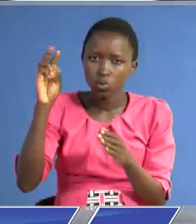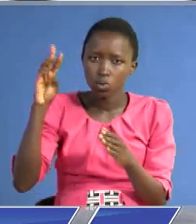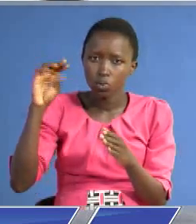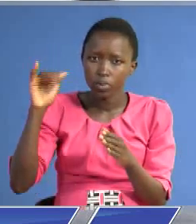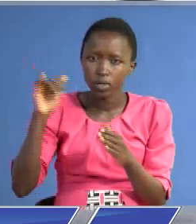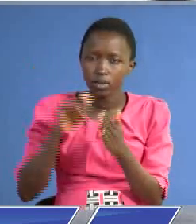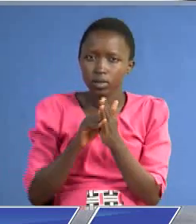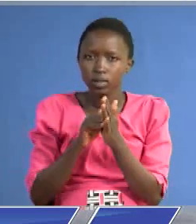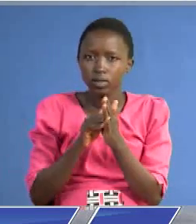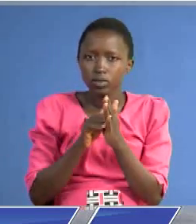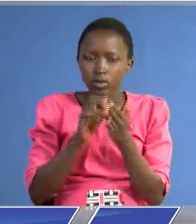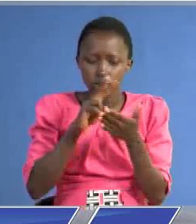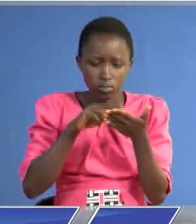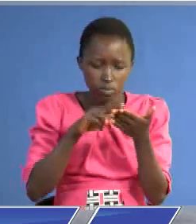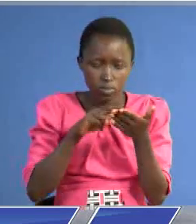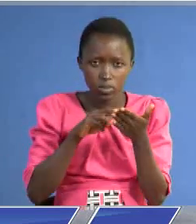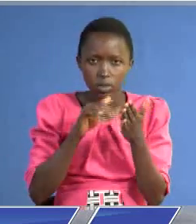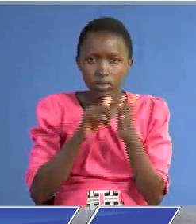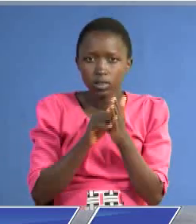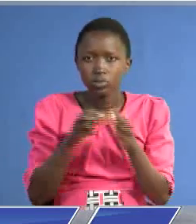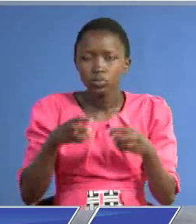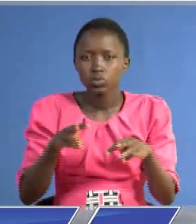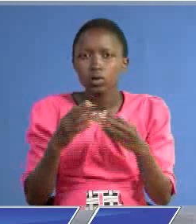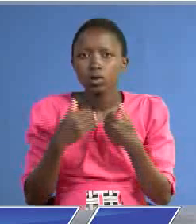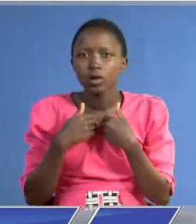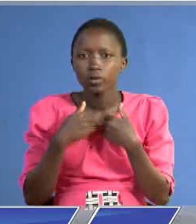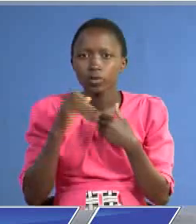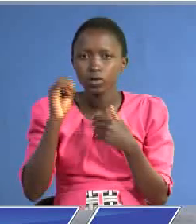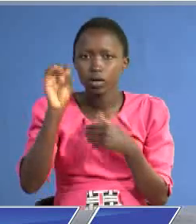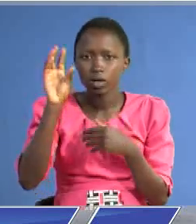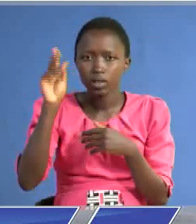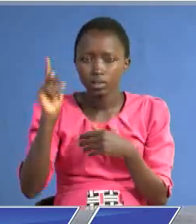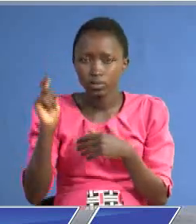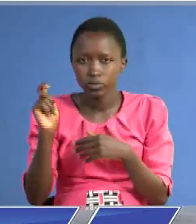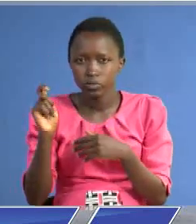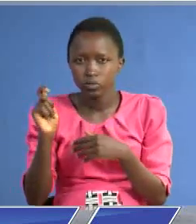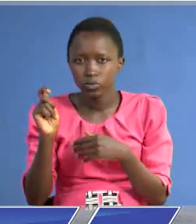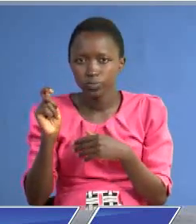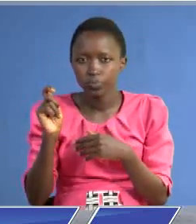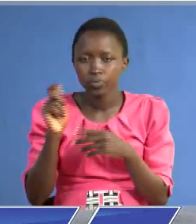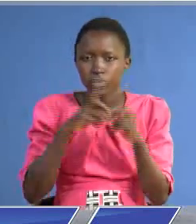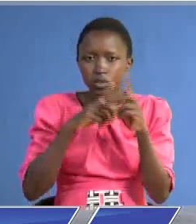up an astronomy observatory. In that way, tap into ICT, astrotourism, and climate